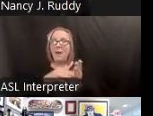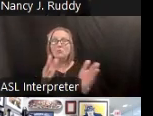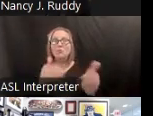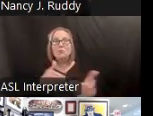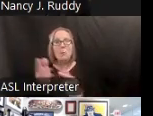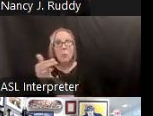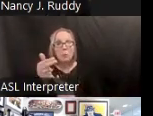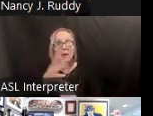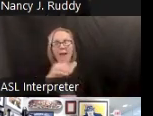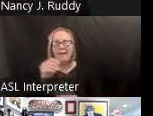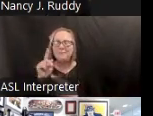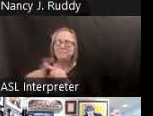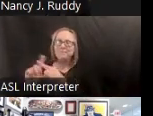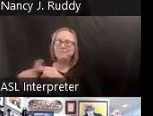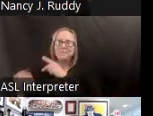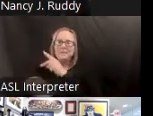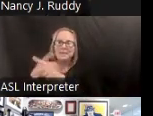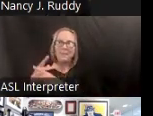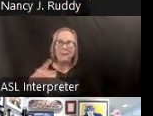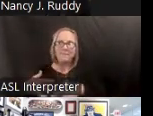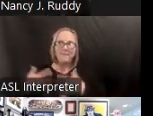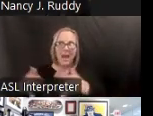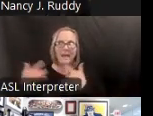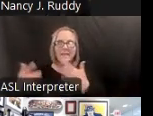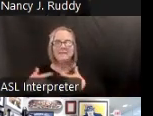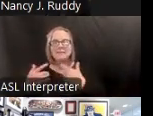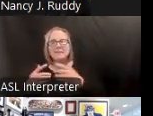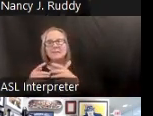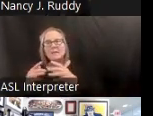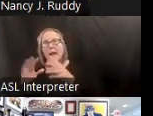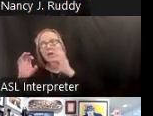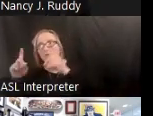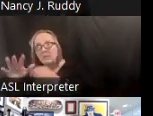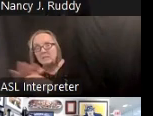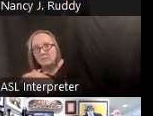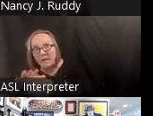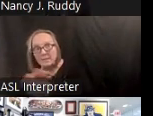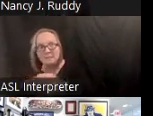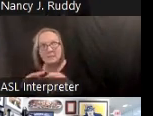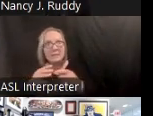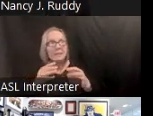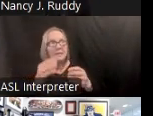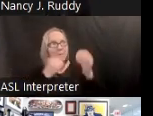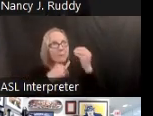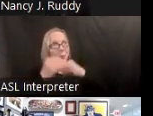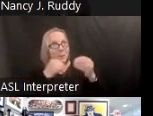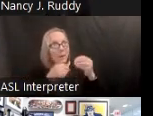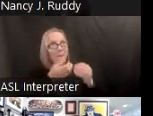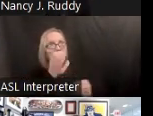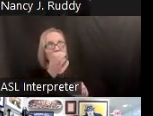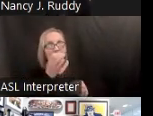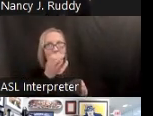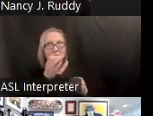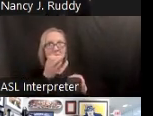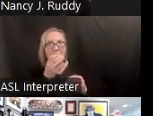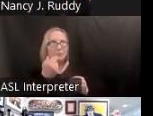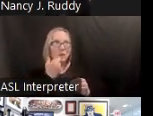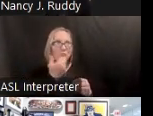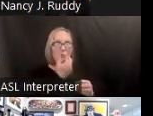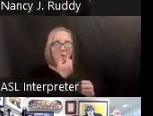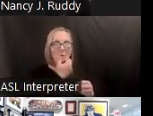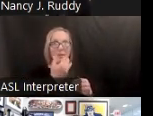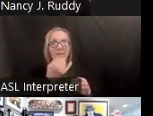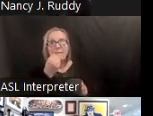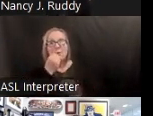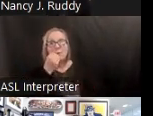amenities, conference and event venues, educational spaces, multiple food and beverage experiences that include a food